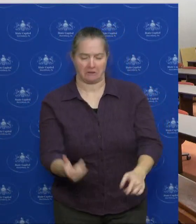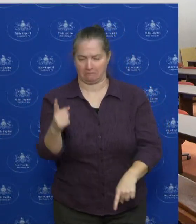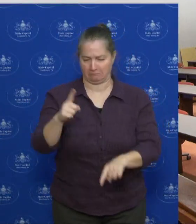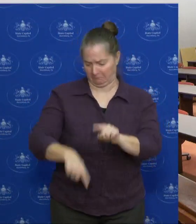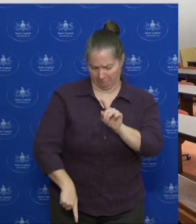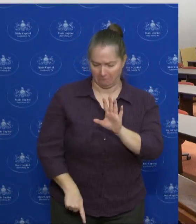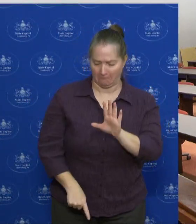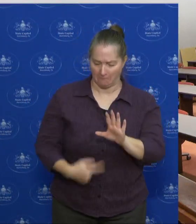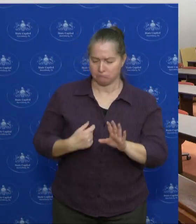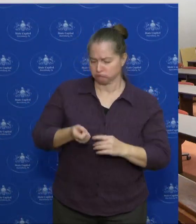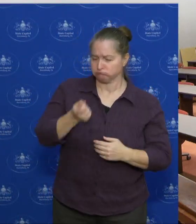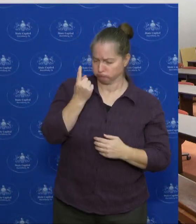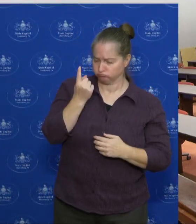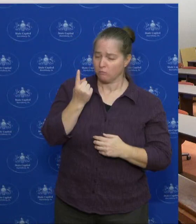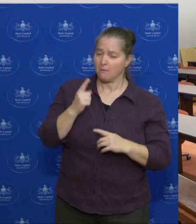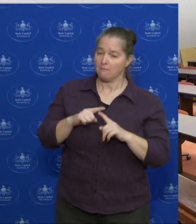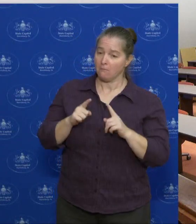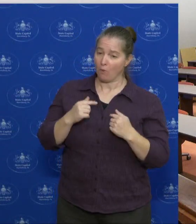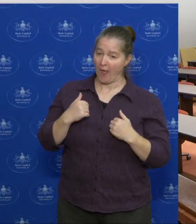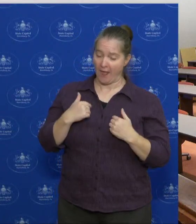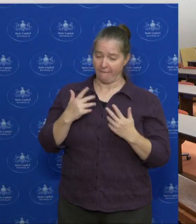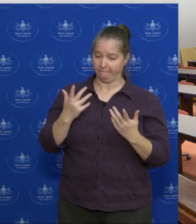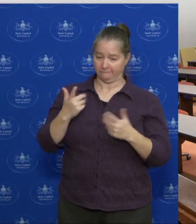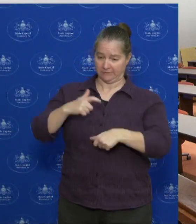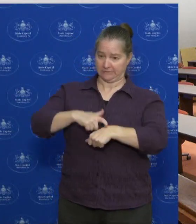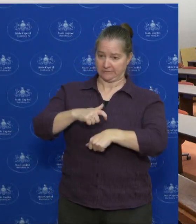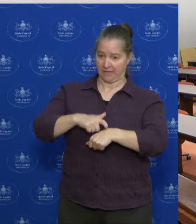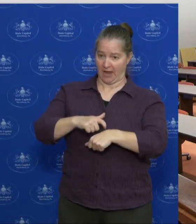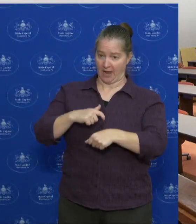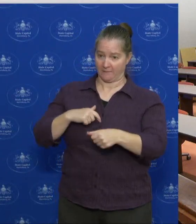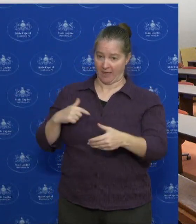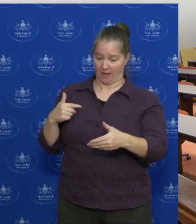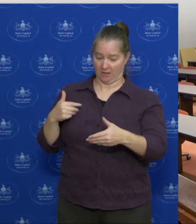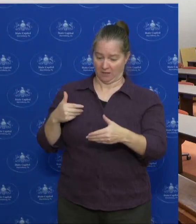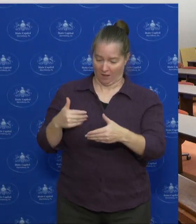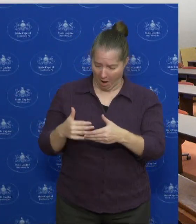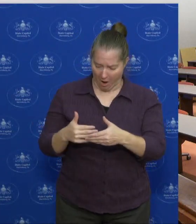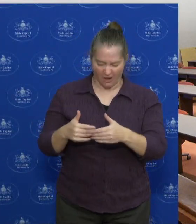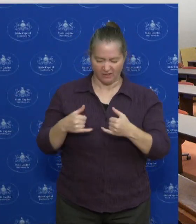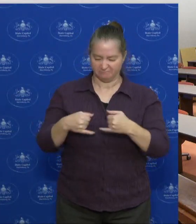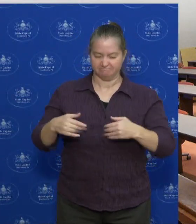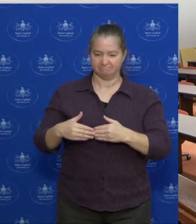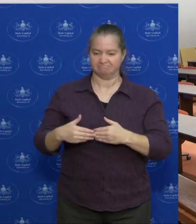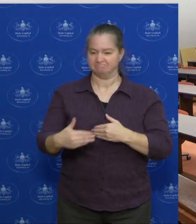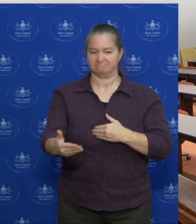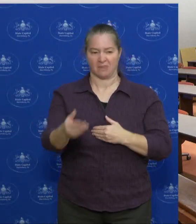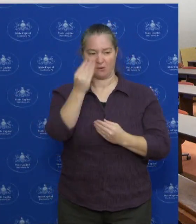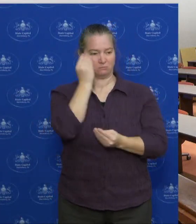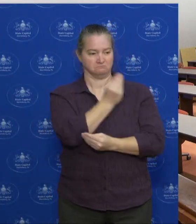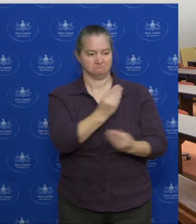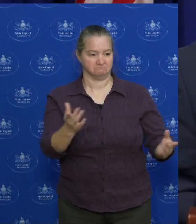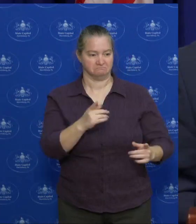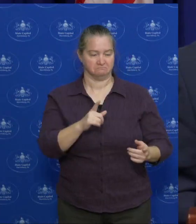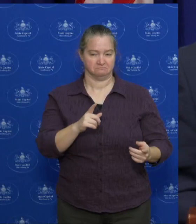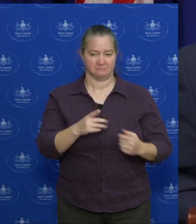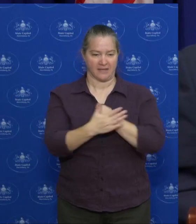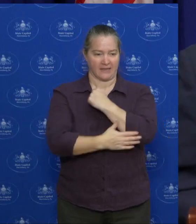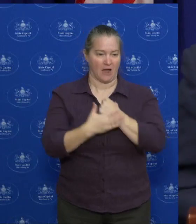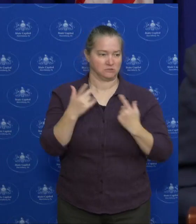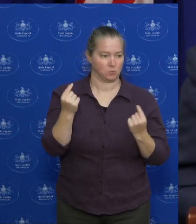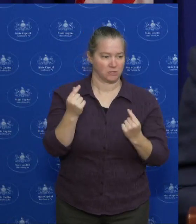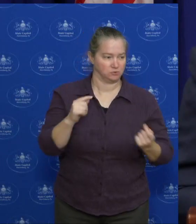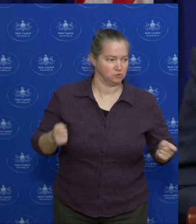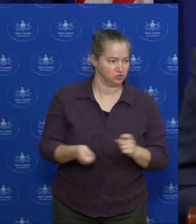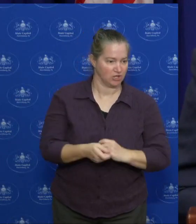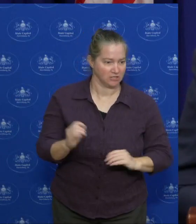I mean, do you have like a deadline of, okay, at this point, we're not going to tell counties this is what you got to do? Yeah, it was a real frustration